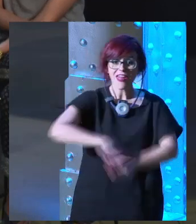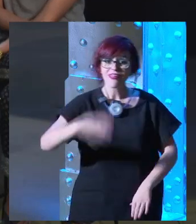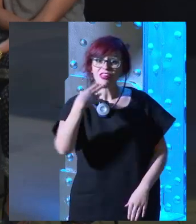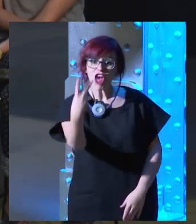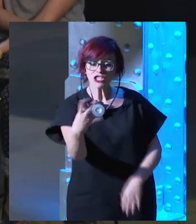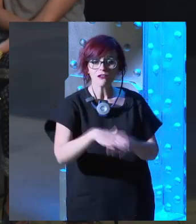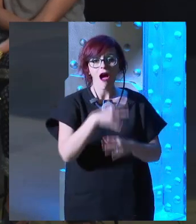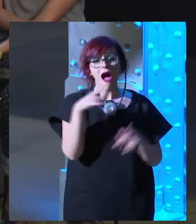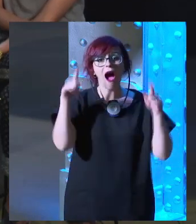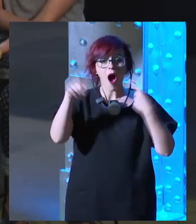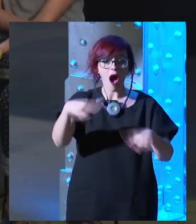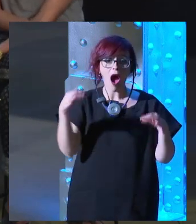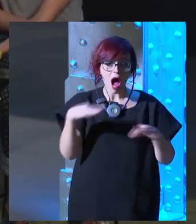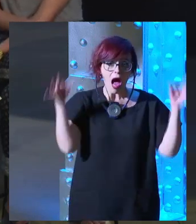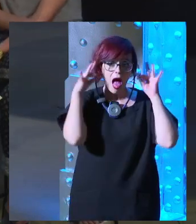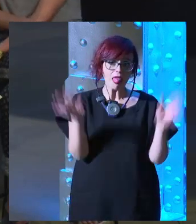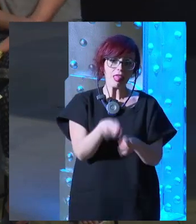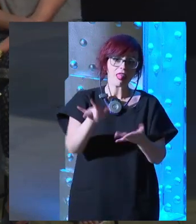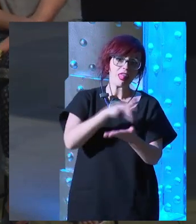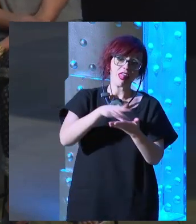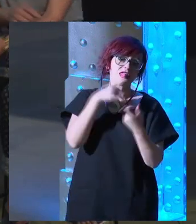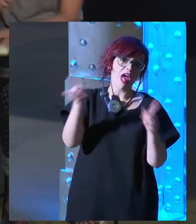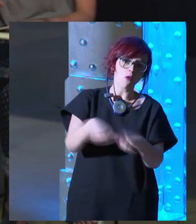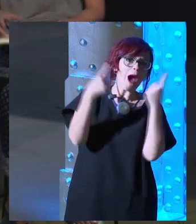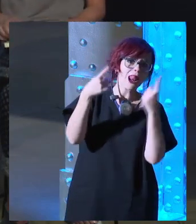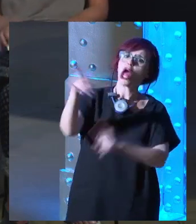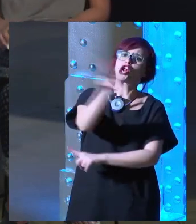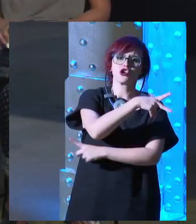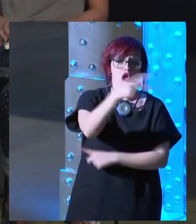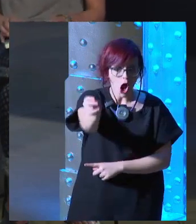fine. Okay. Feel very strongly about that.